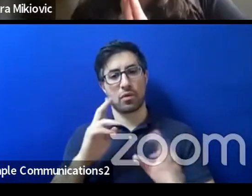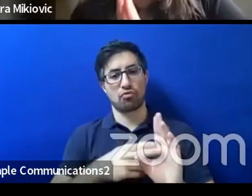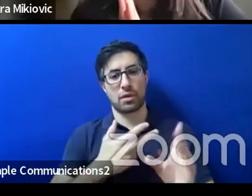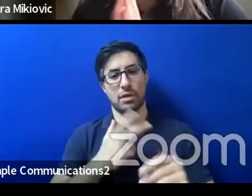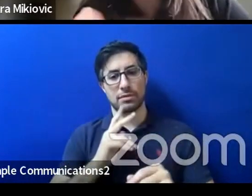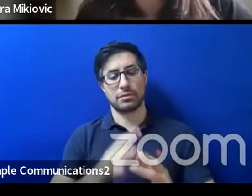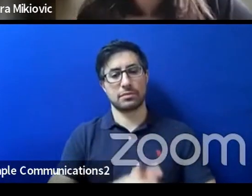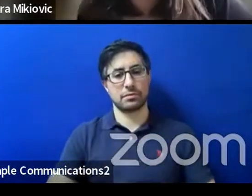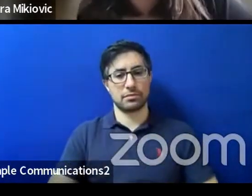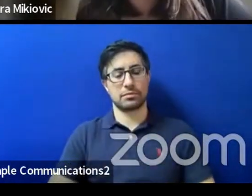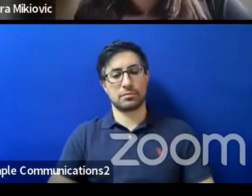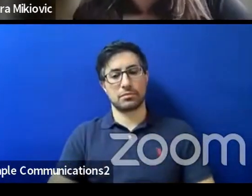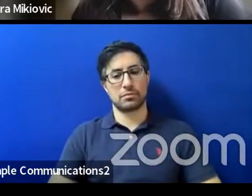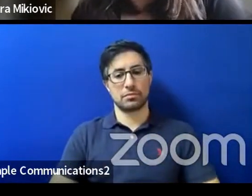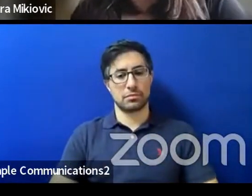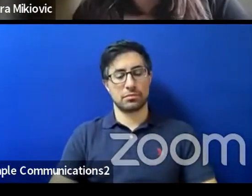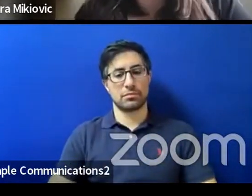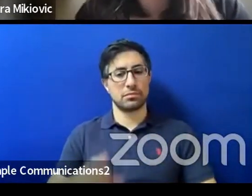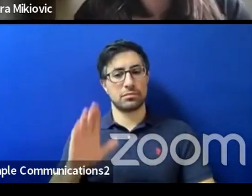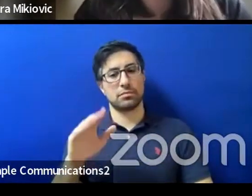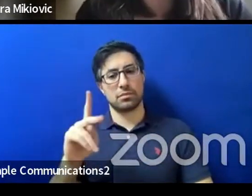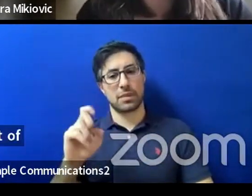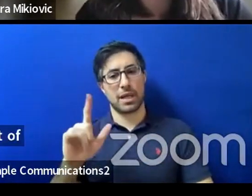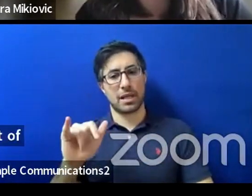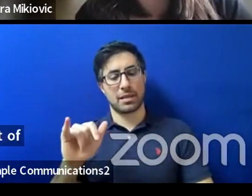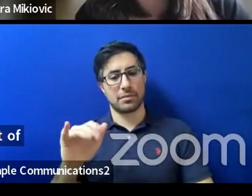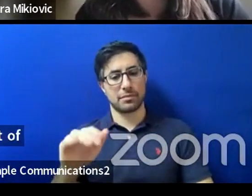us. Thank you. Kelly.